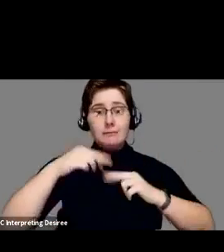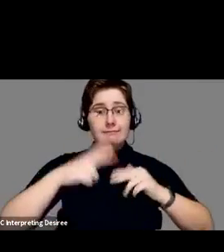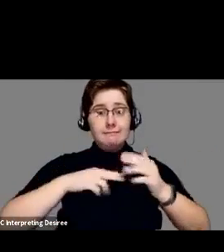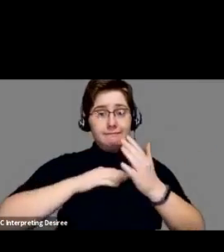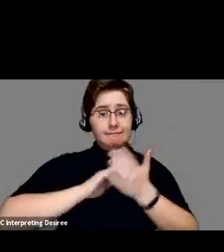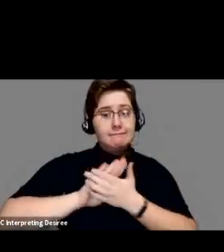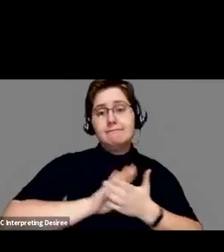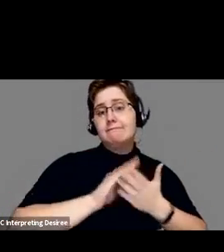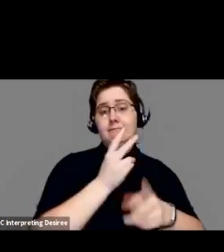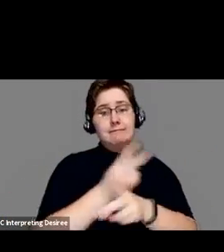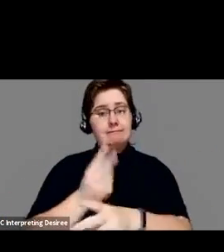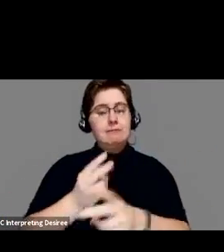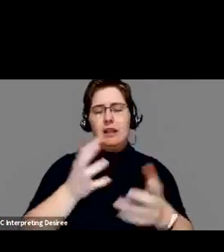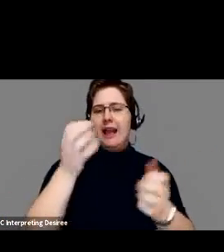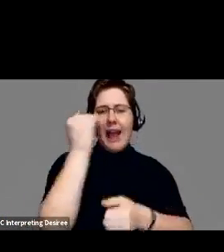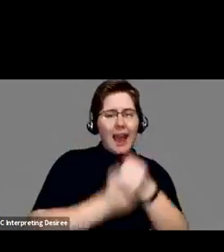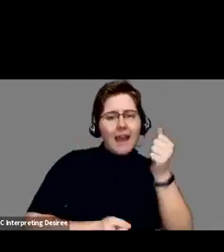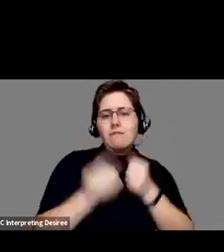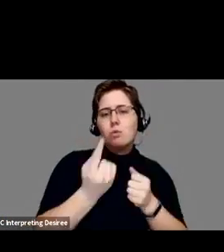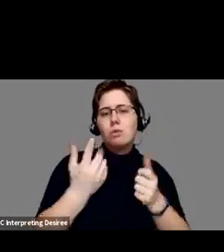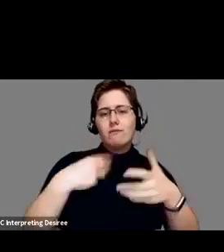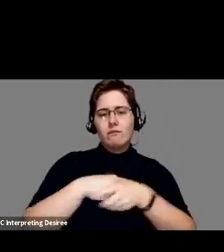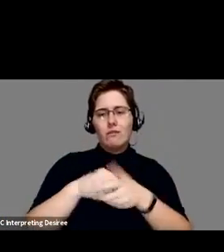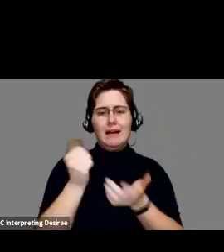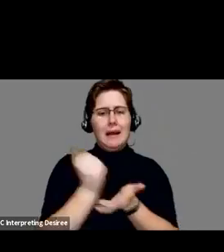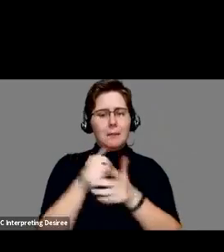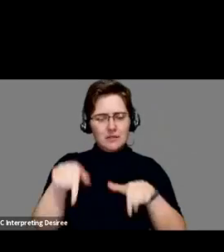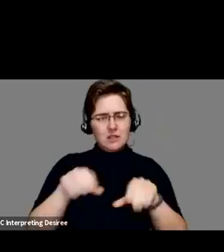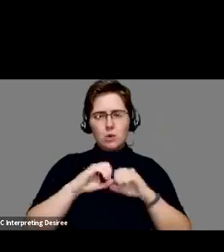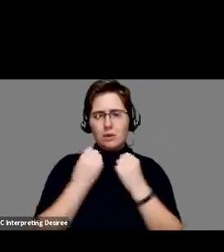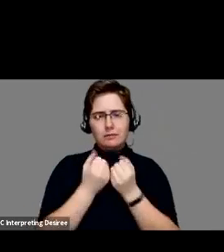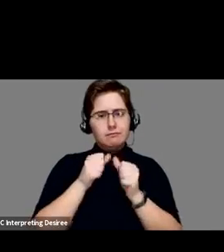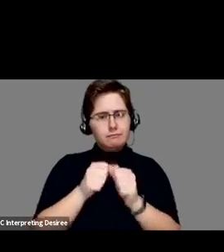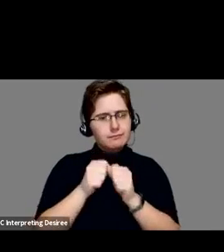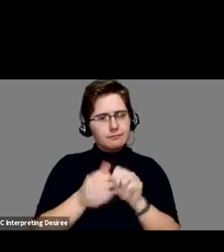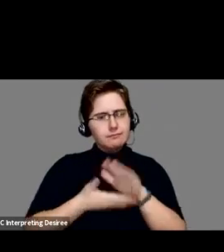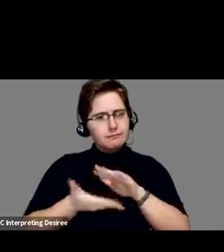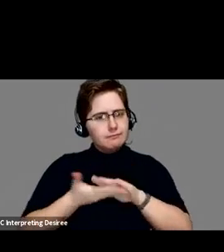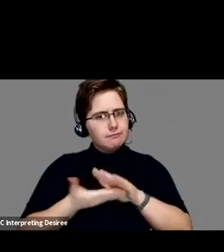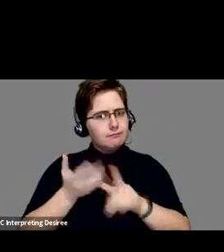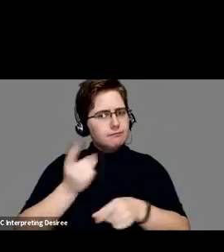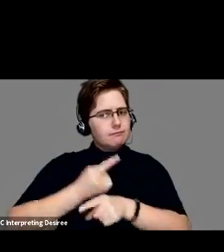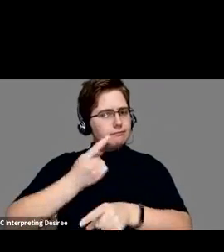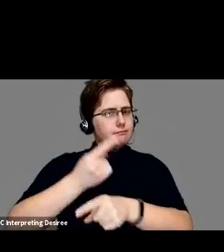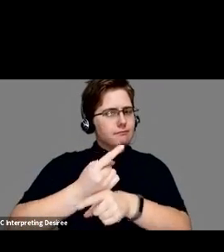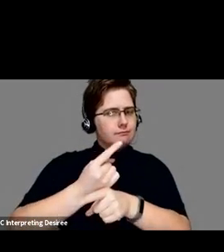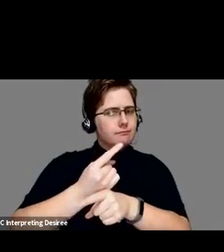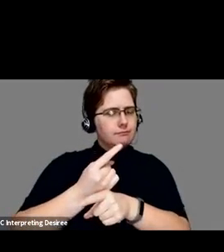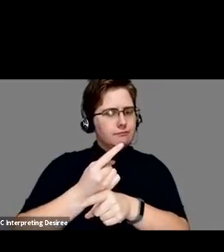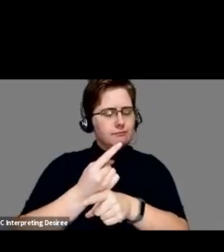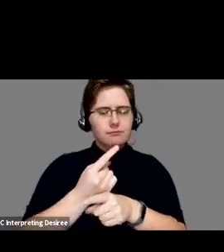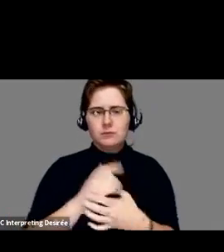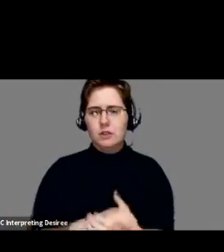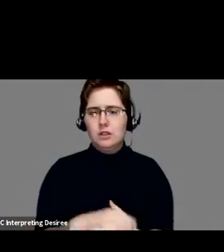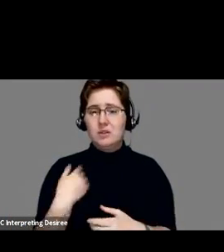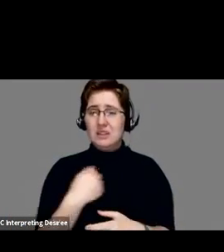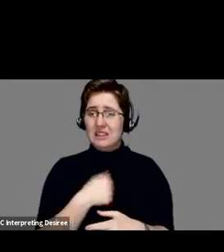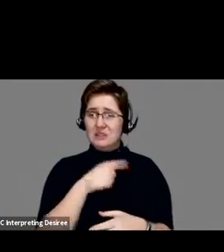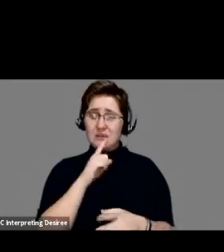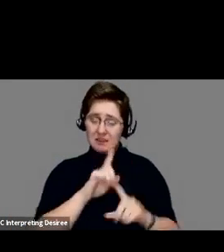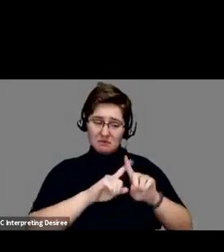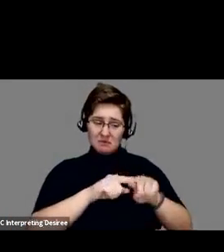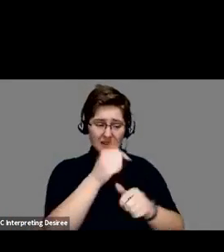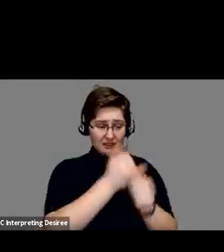workers. It's everybody that helps keep the organization functioning on a regular basis. And we rely on everybody